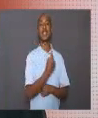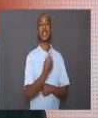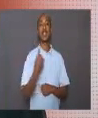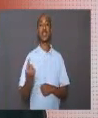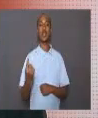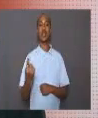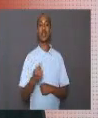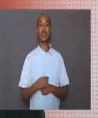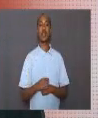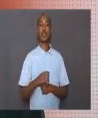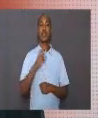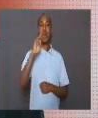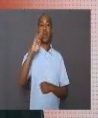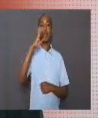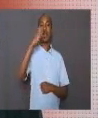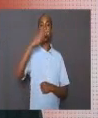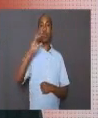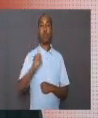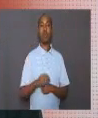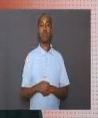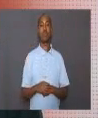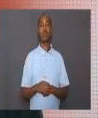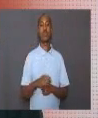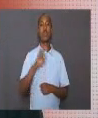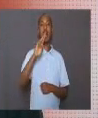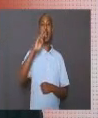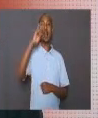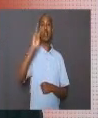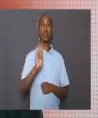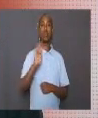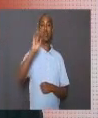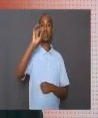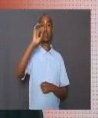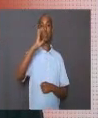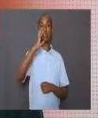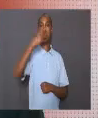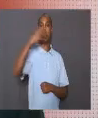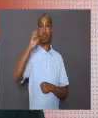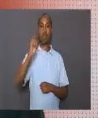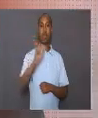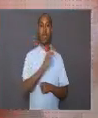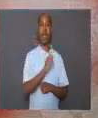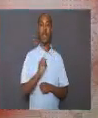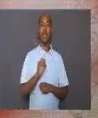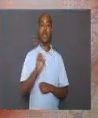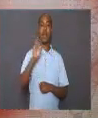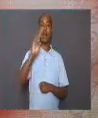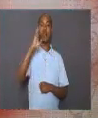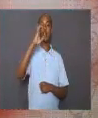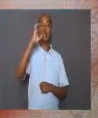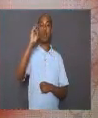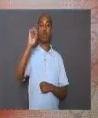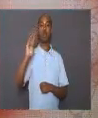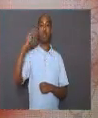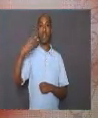as aldehydes, ketones, and carboxylic acids.